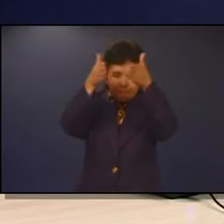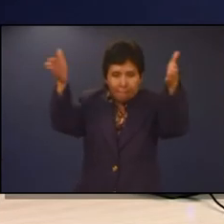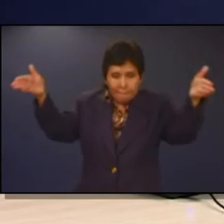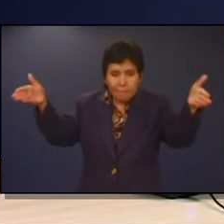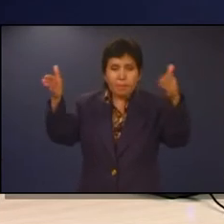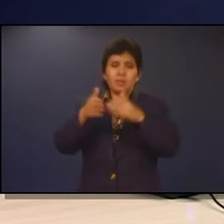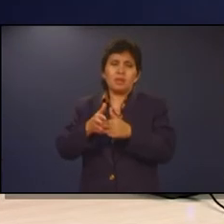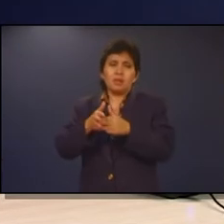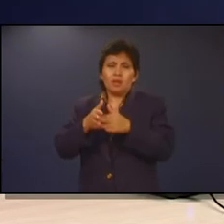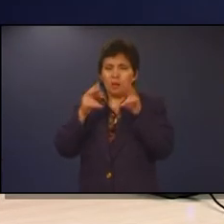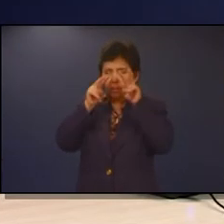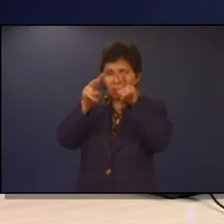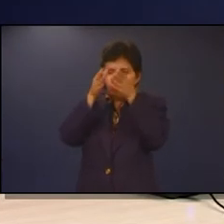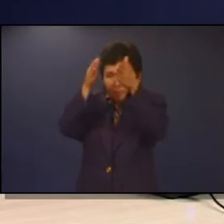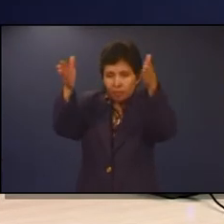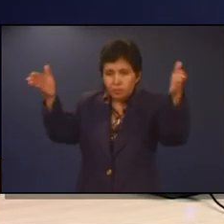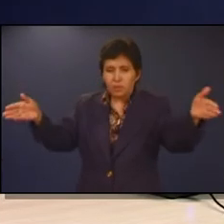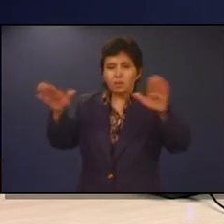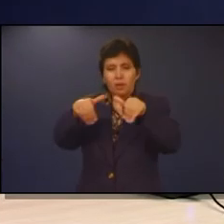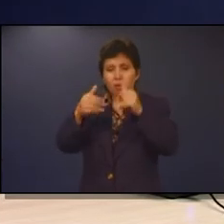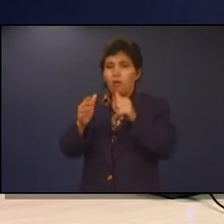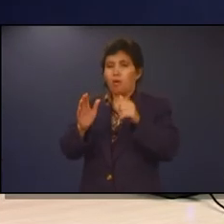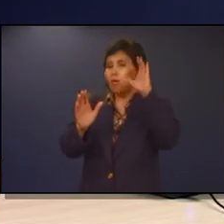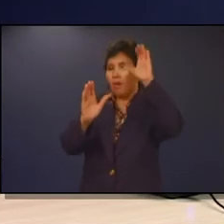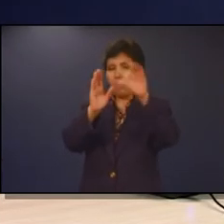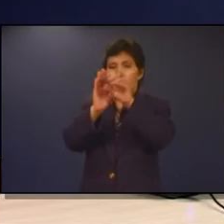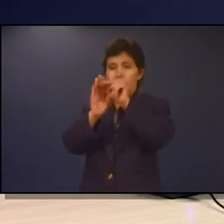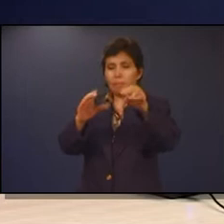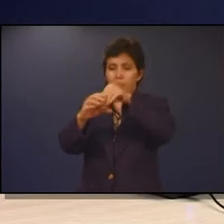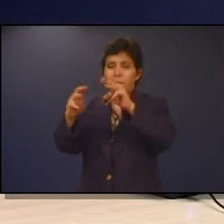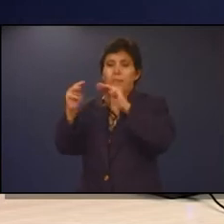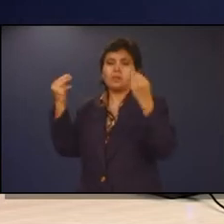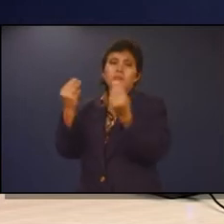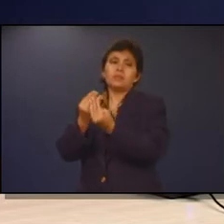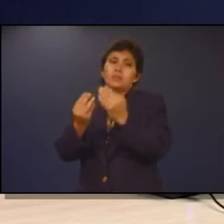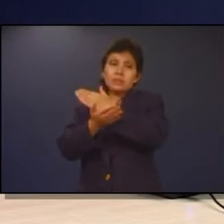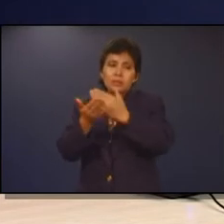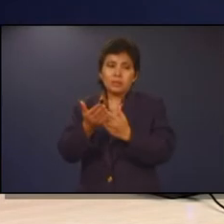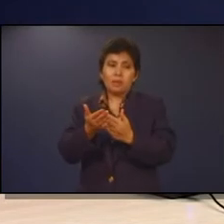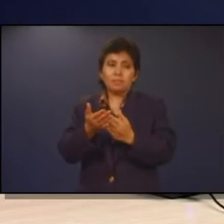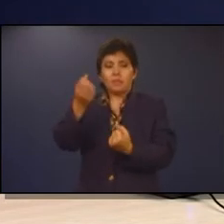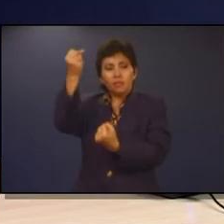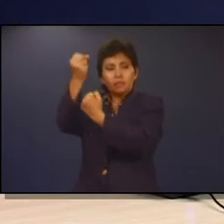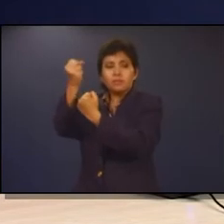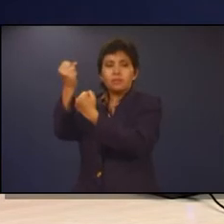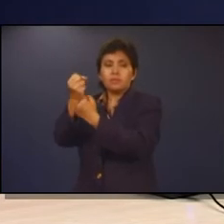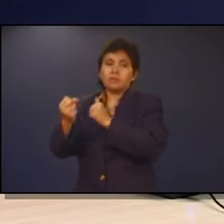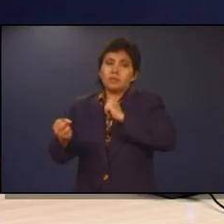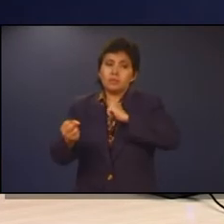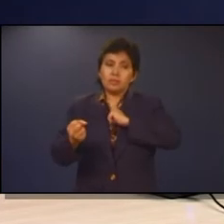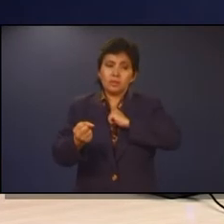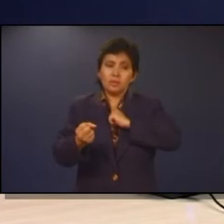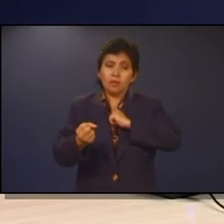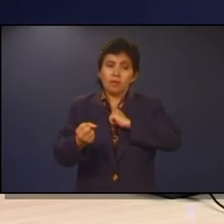They emphasize on how the person is being portrayed in the society. Some people, they support self-reported